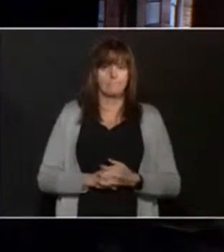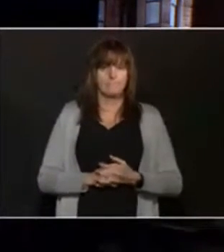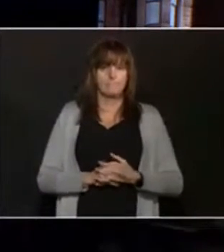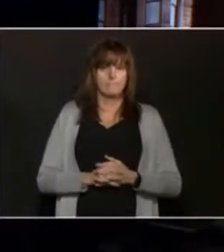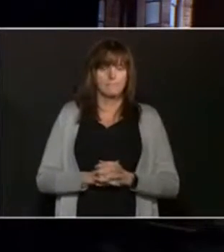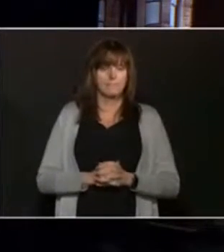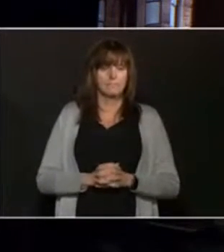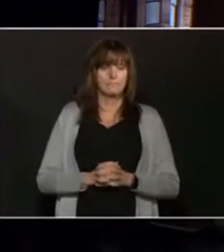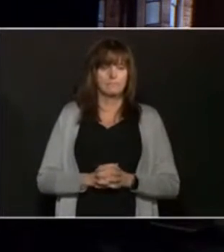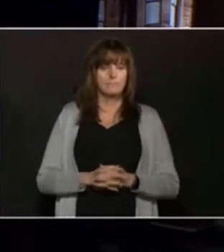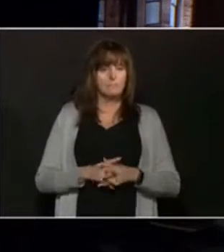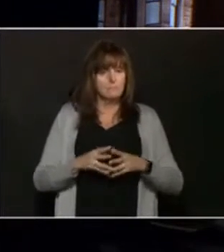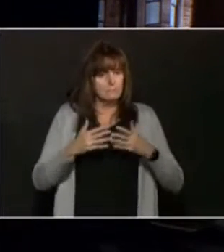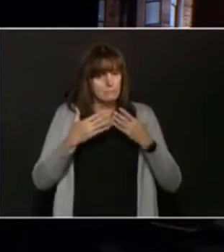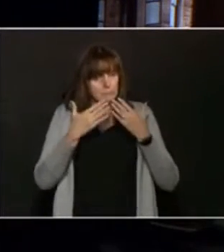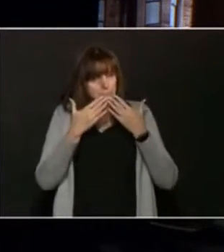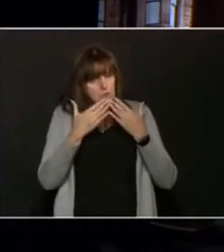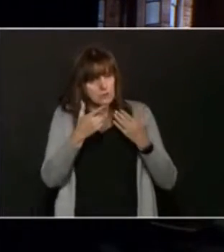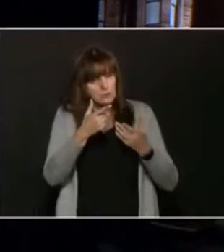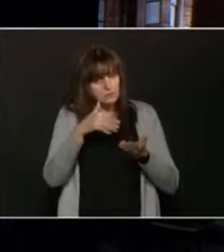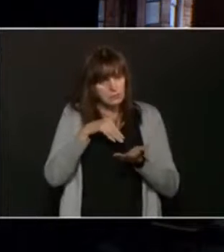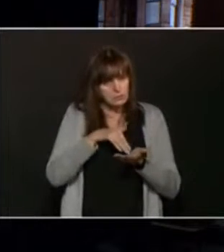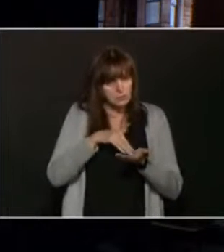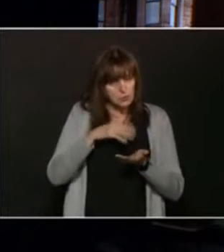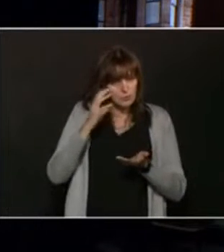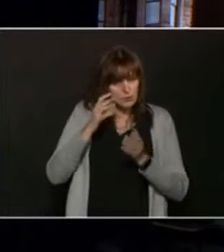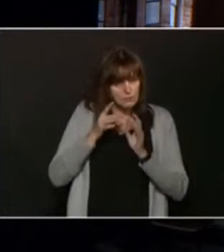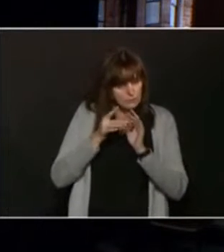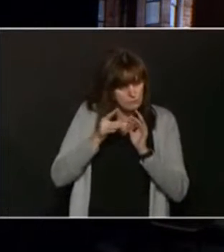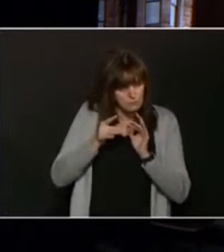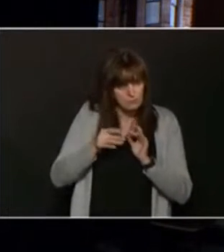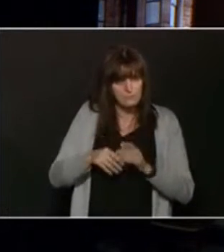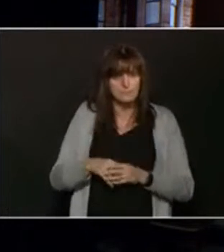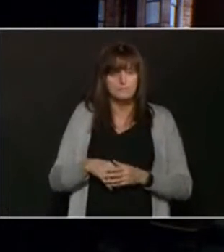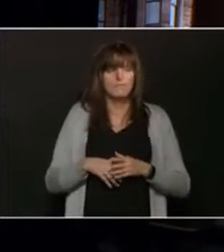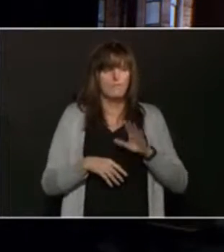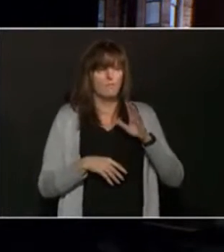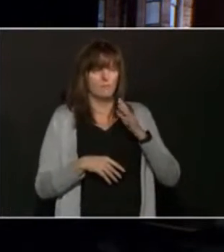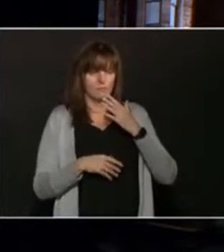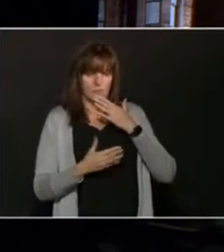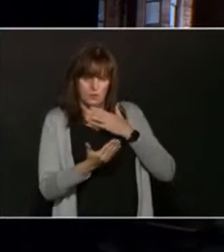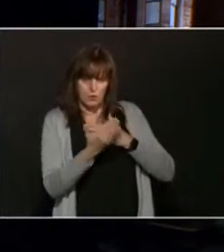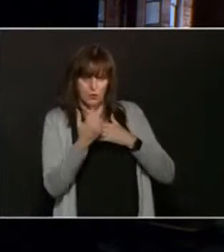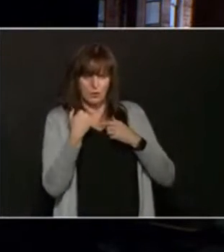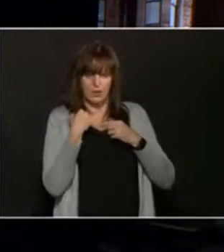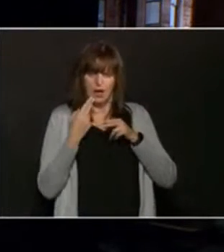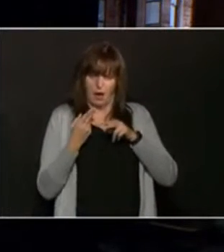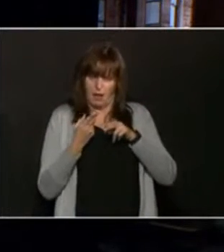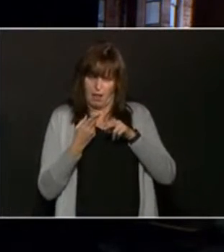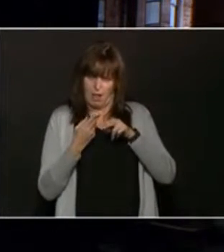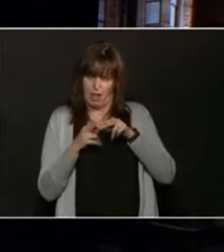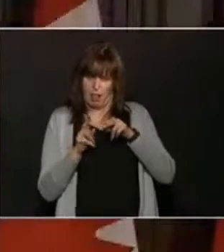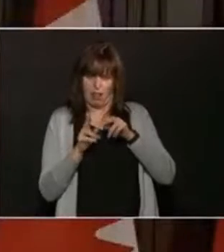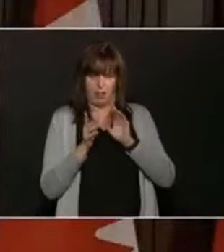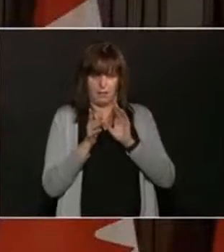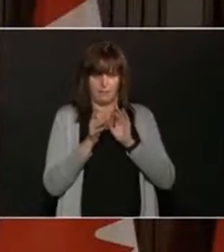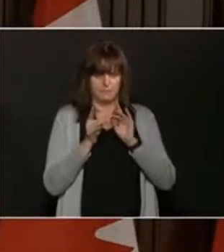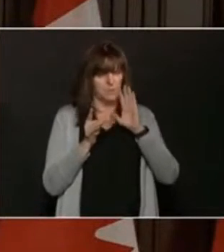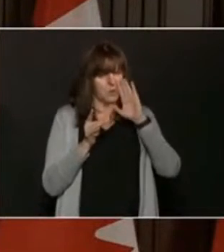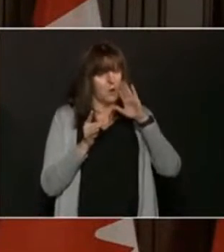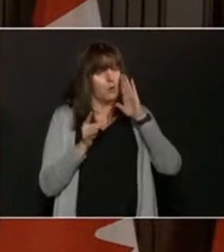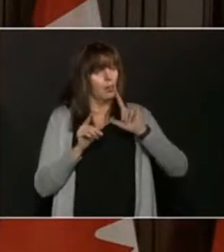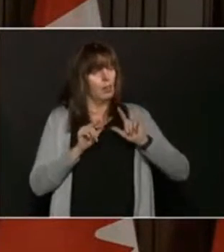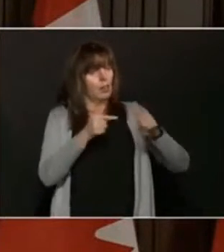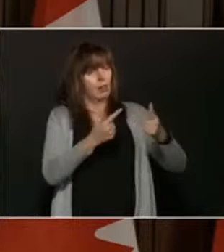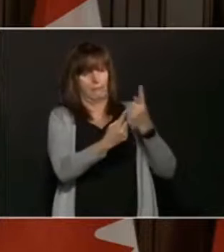Thank you, Dr. Brown. Good morning, everyone. I'll be brief. I know we'll want to get to questions and answers. I just wanted to really